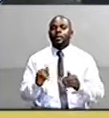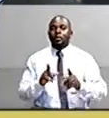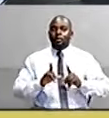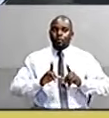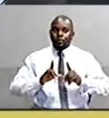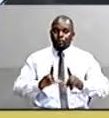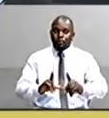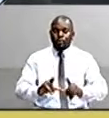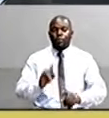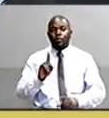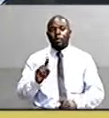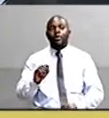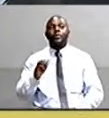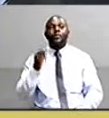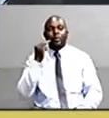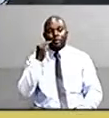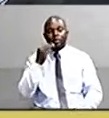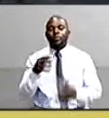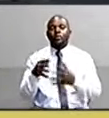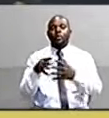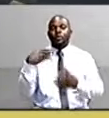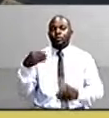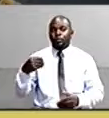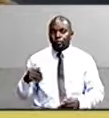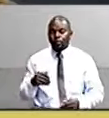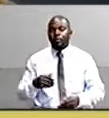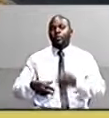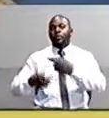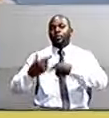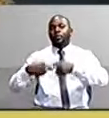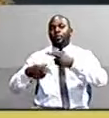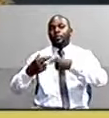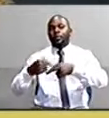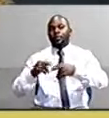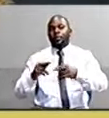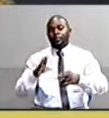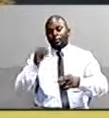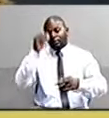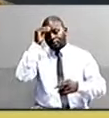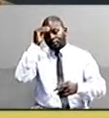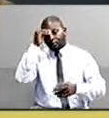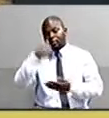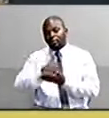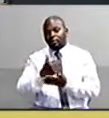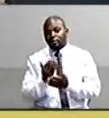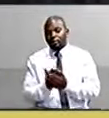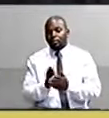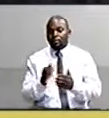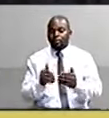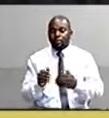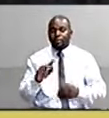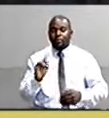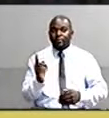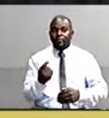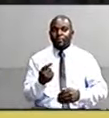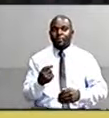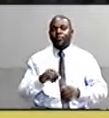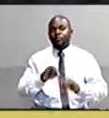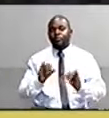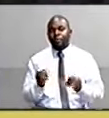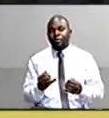of $1 million to revamp the education sector in Africa, of which Uganda is slated to be the first trial